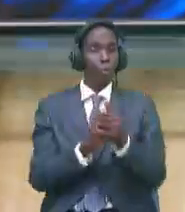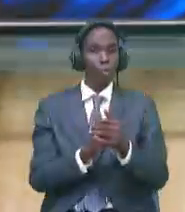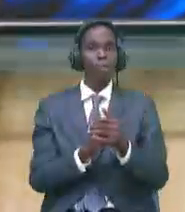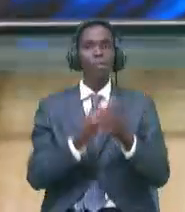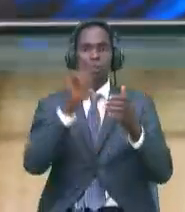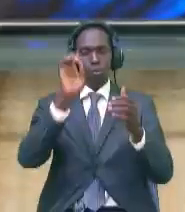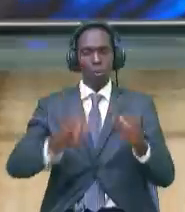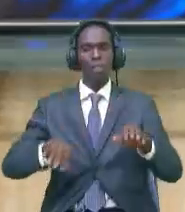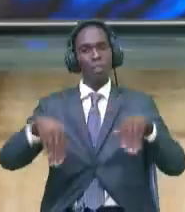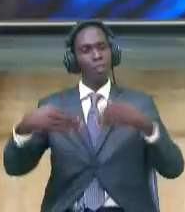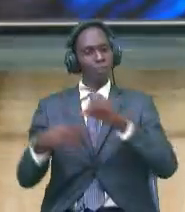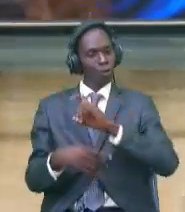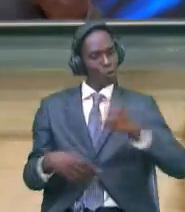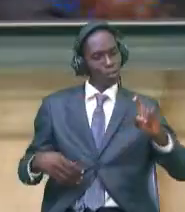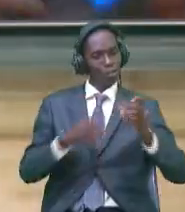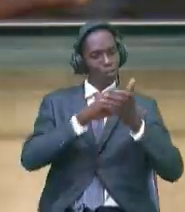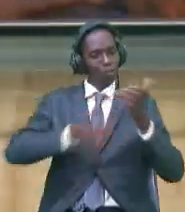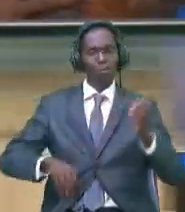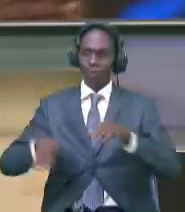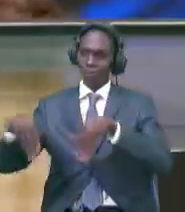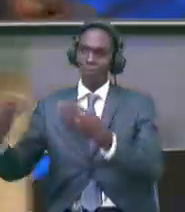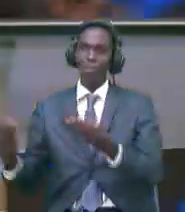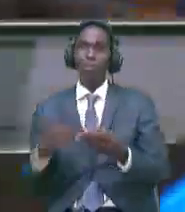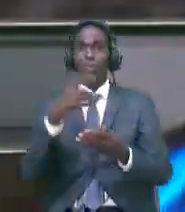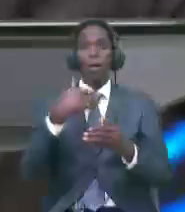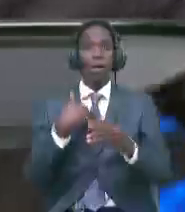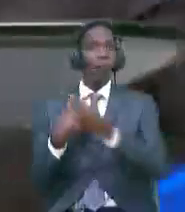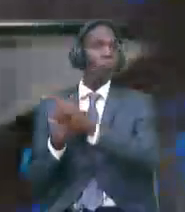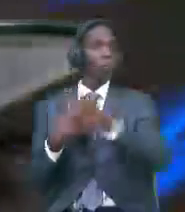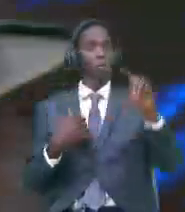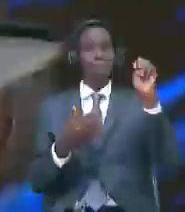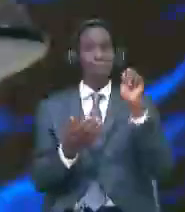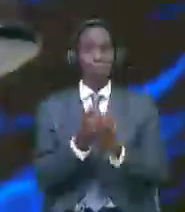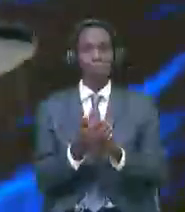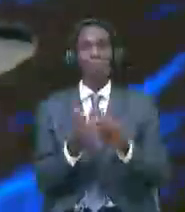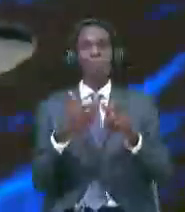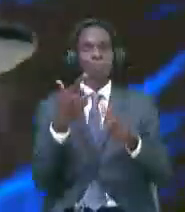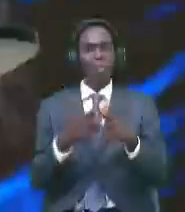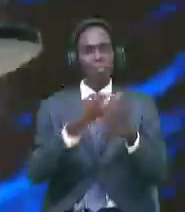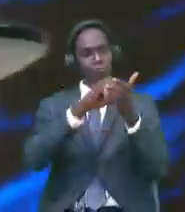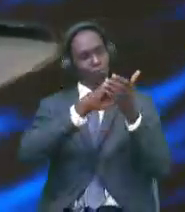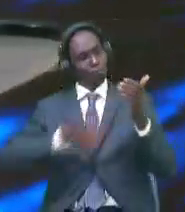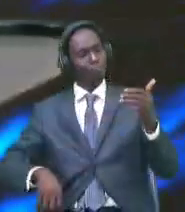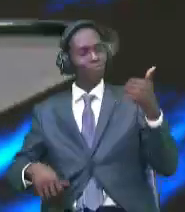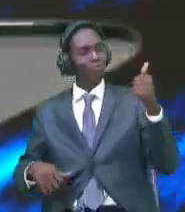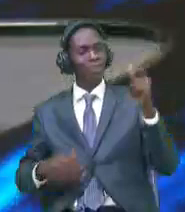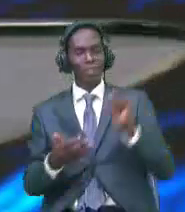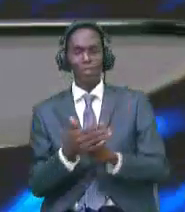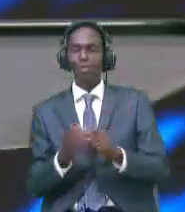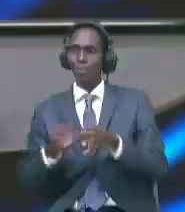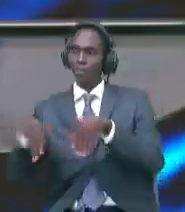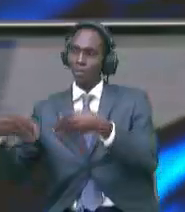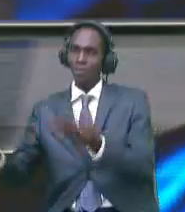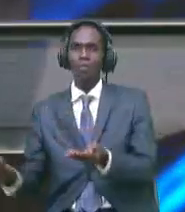you give 100. You have 100,000, then you give 10,000.